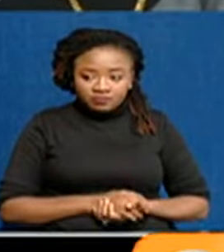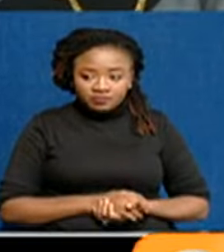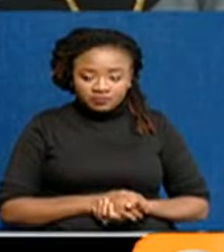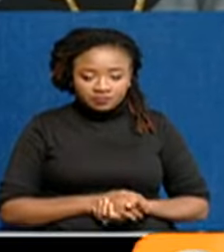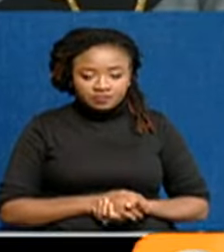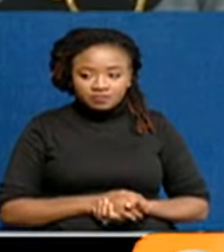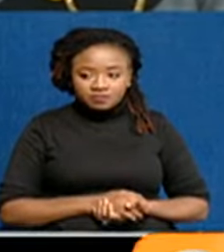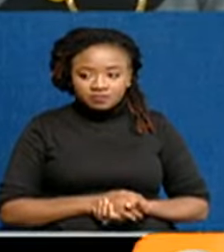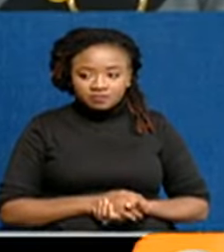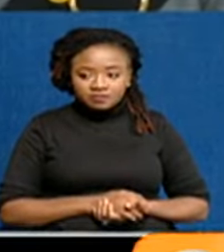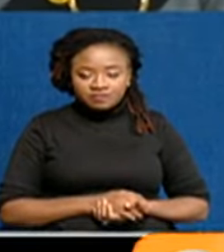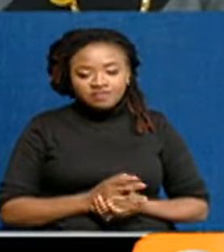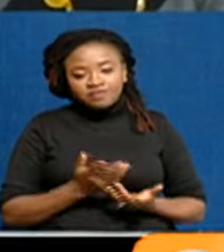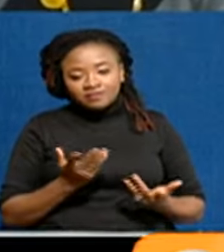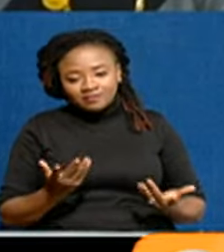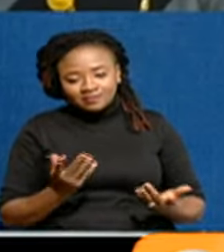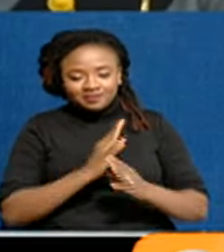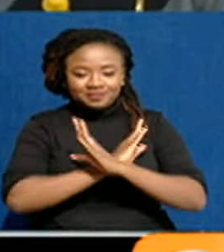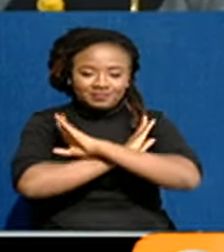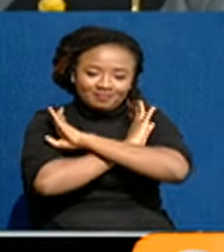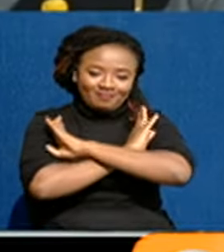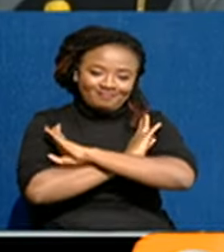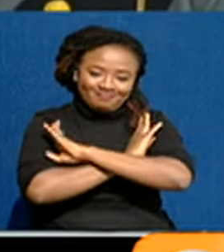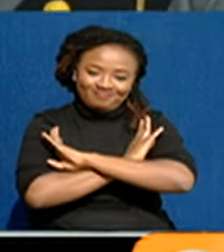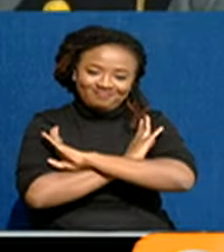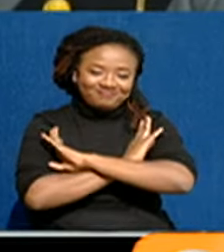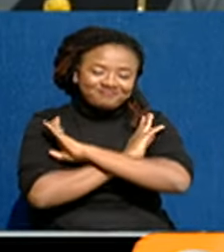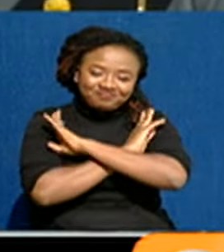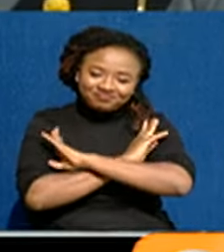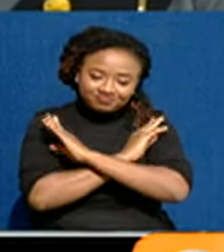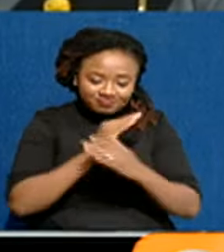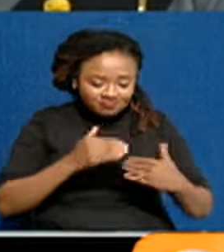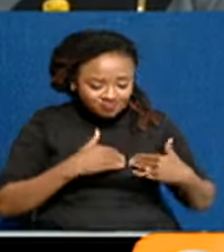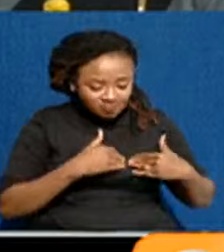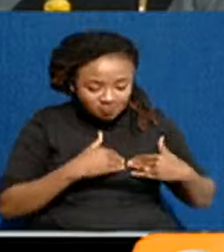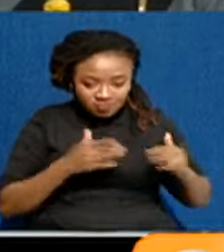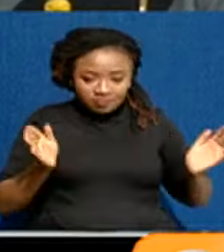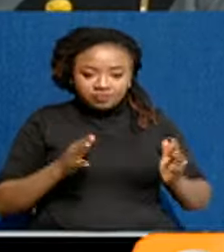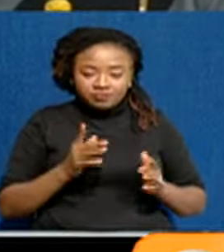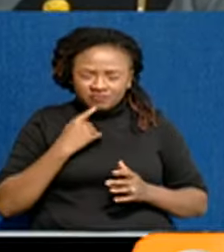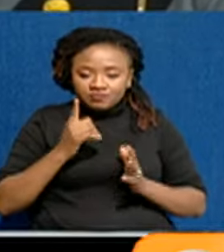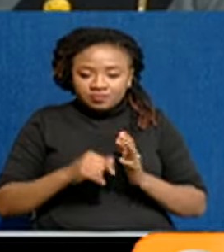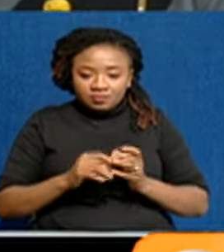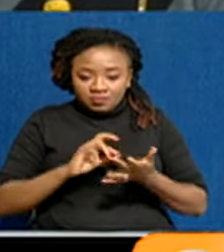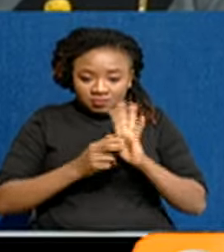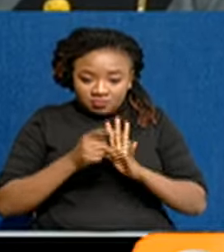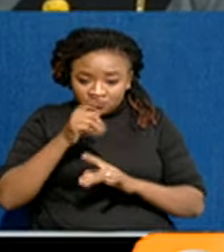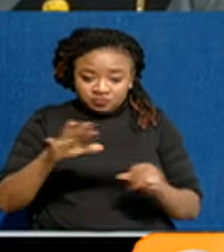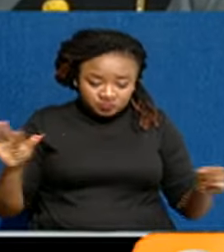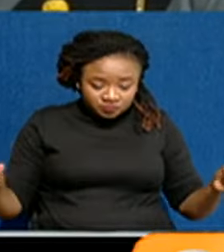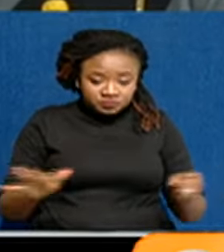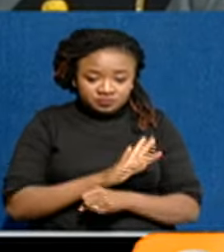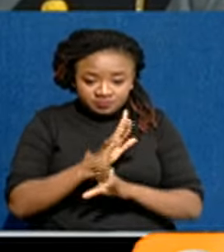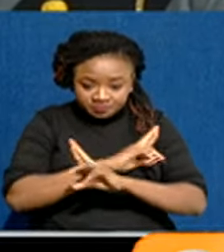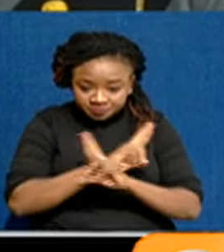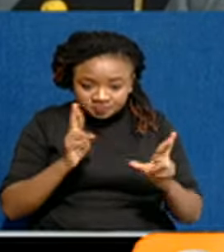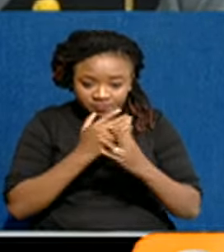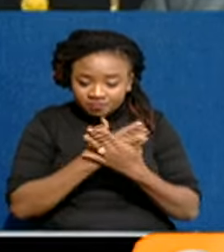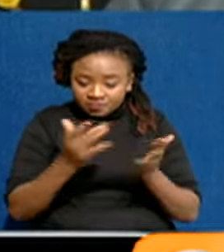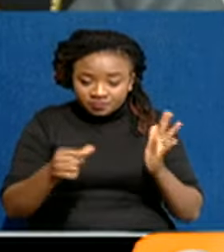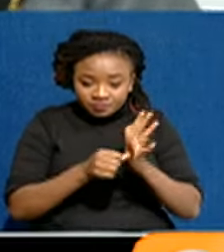Trevor, to be very honest, nobody can say one can be fully prepared for any form